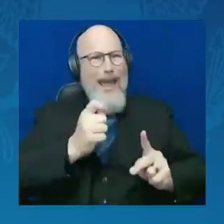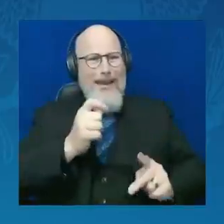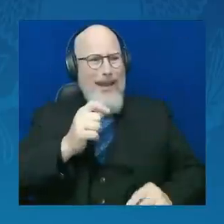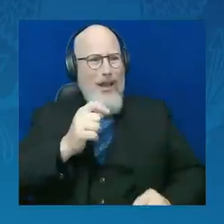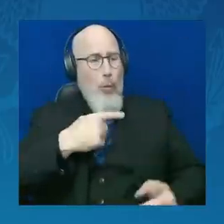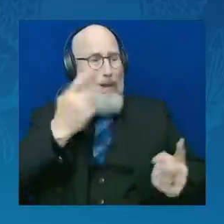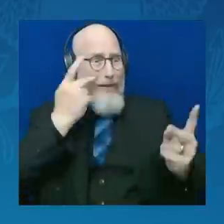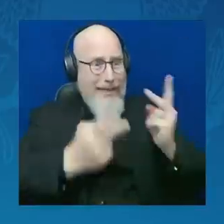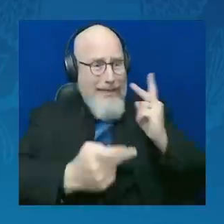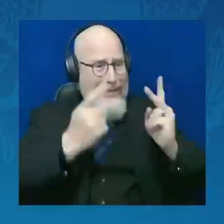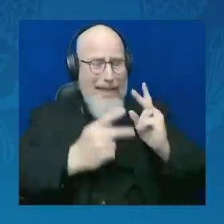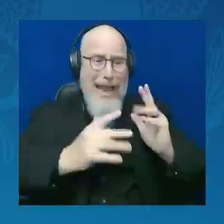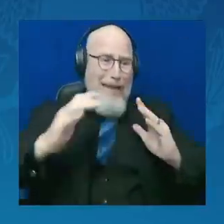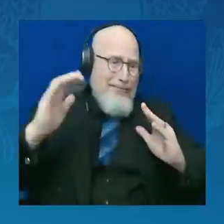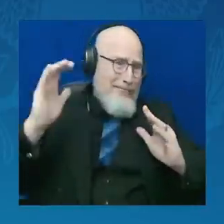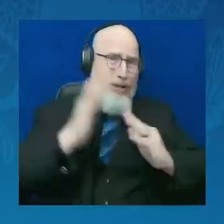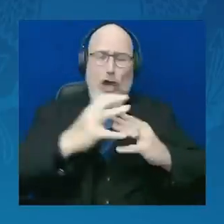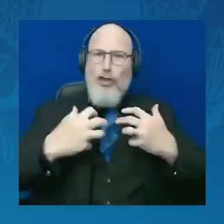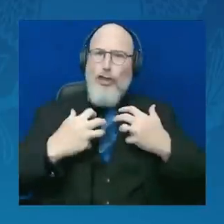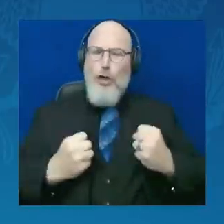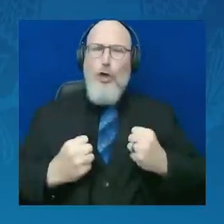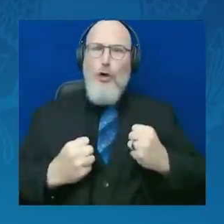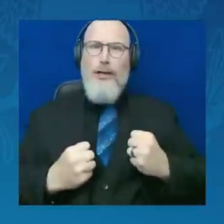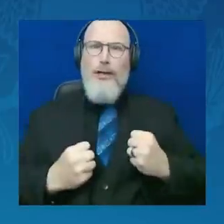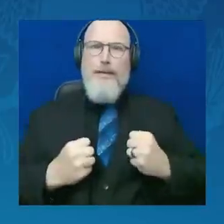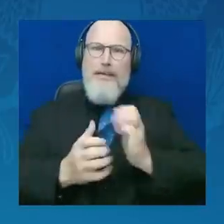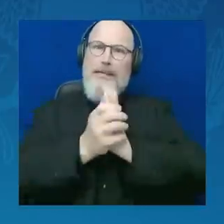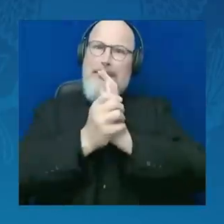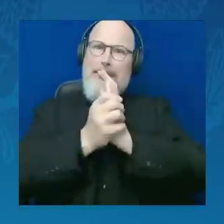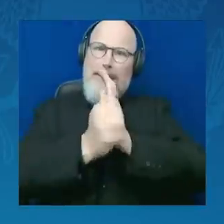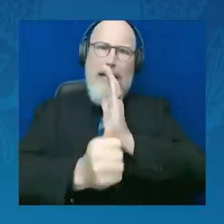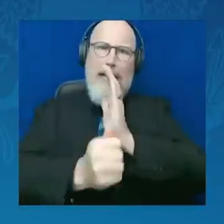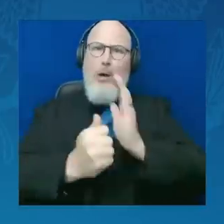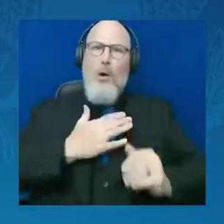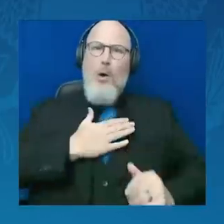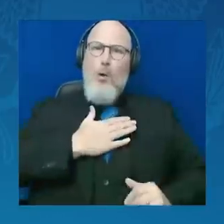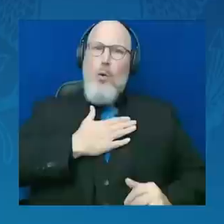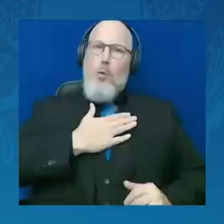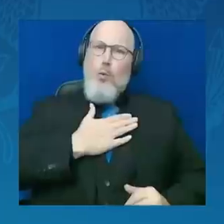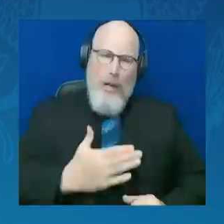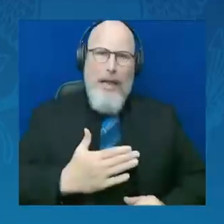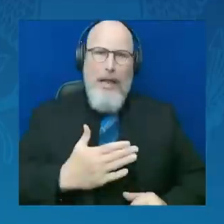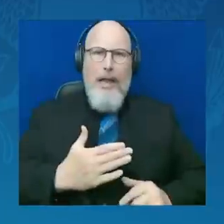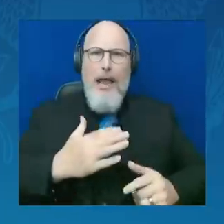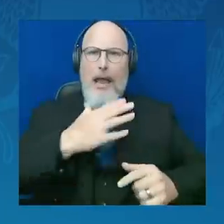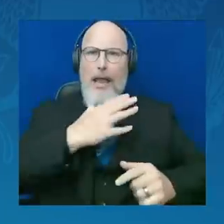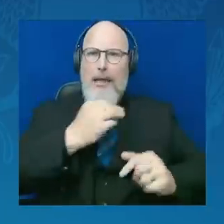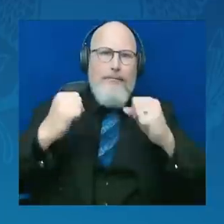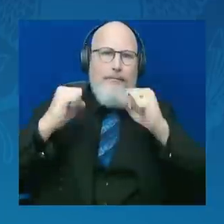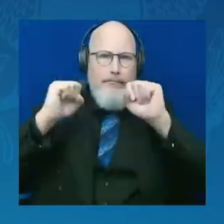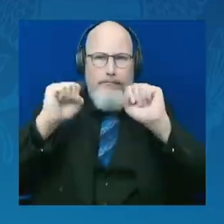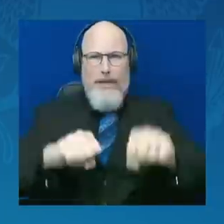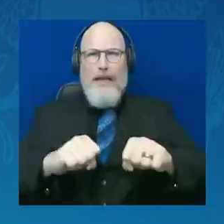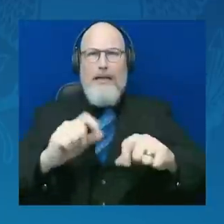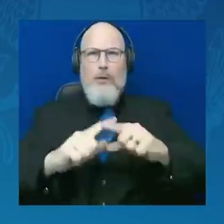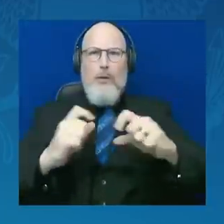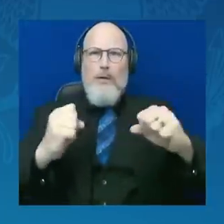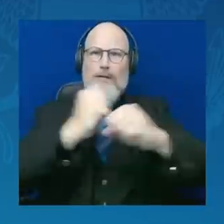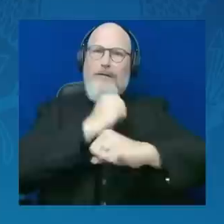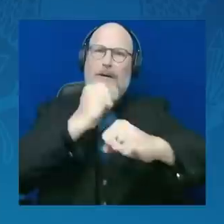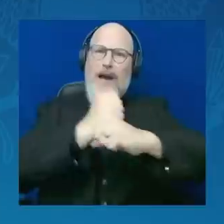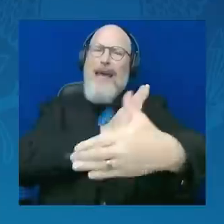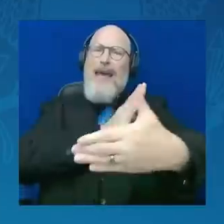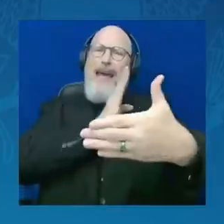skill in their willingness and, yes, ability to fight against Putin's